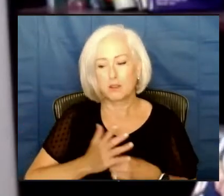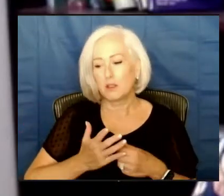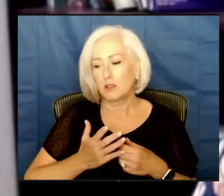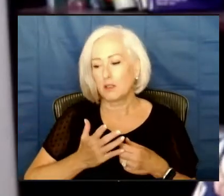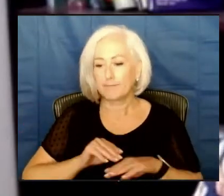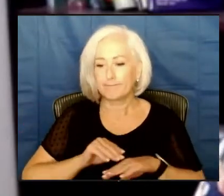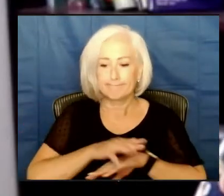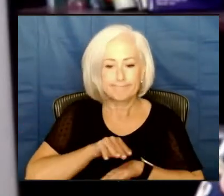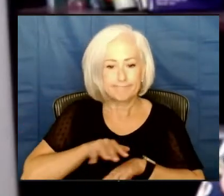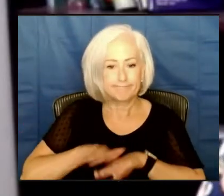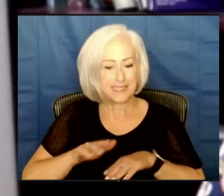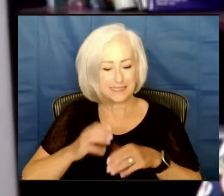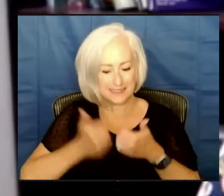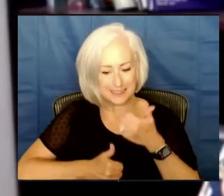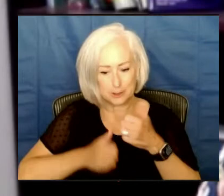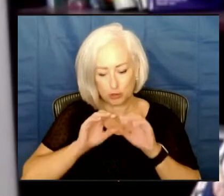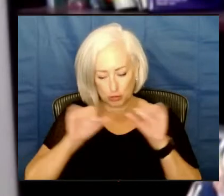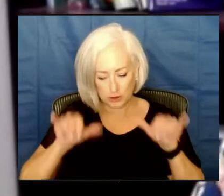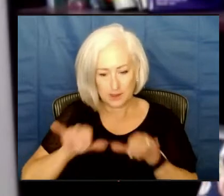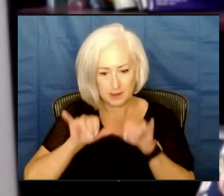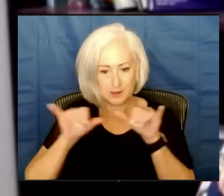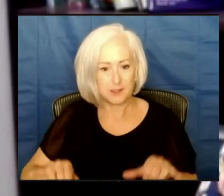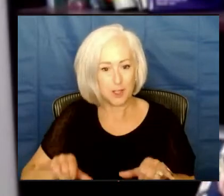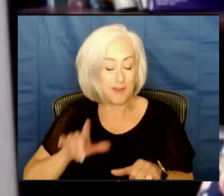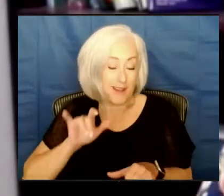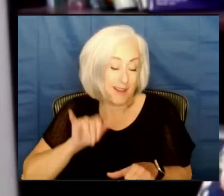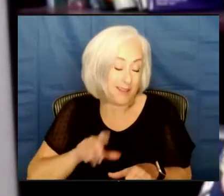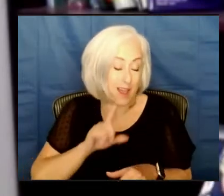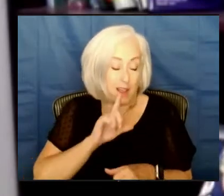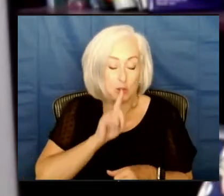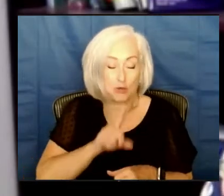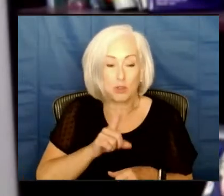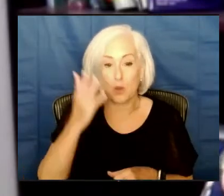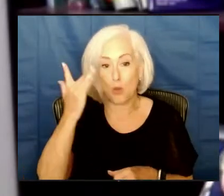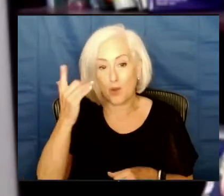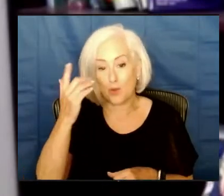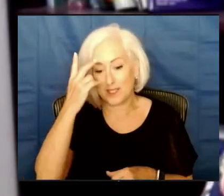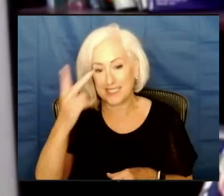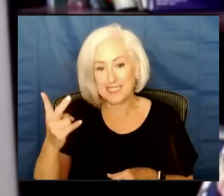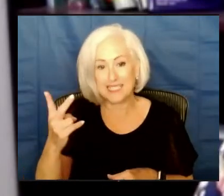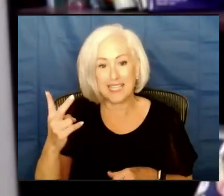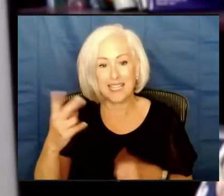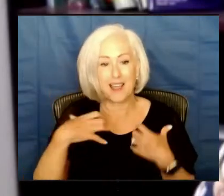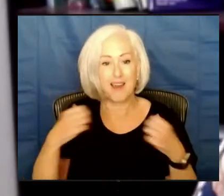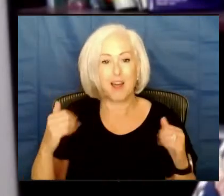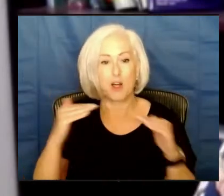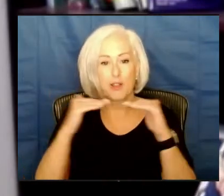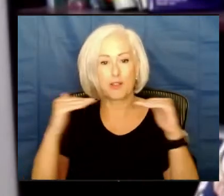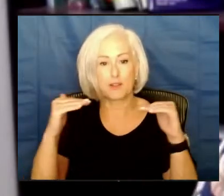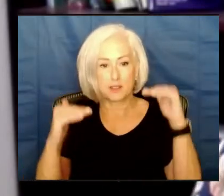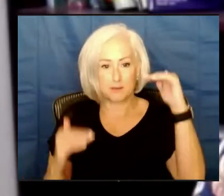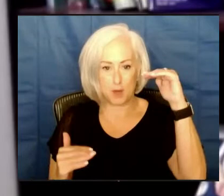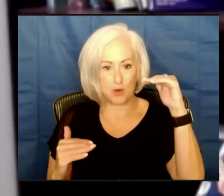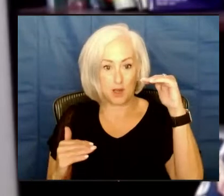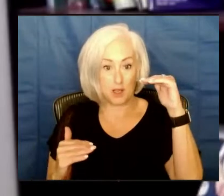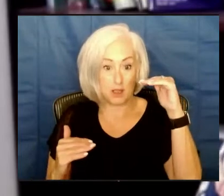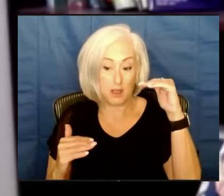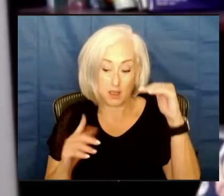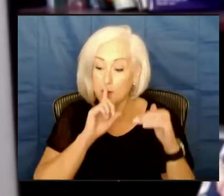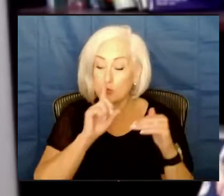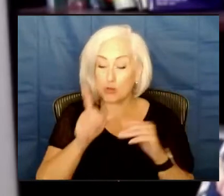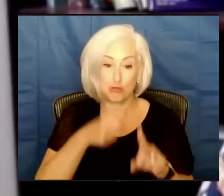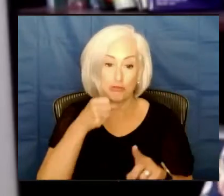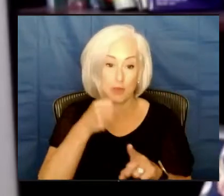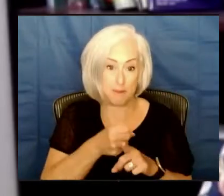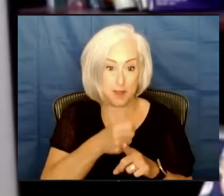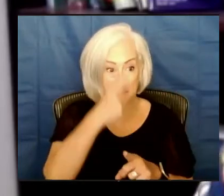only contributing, I think, to, reasons why we see health disparities in the first place. So no doubt that has an impact,